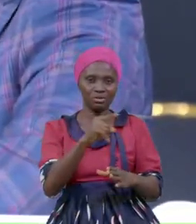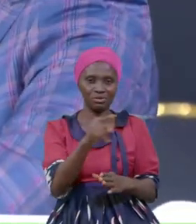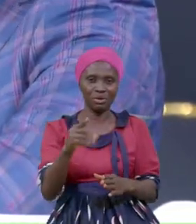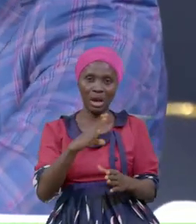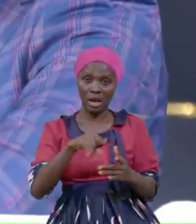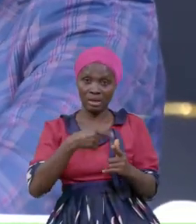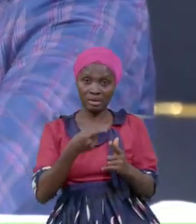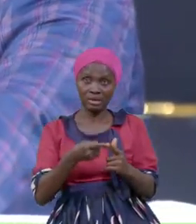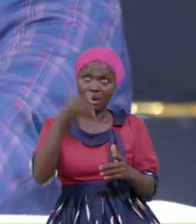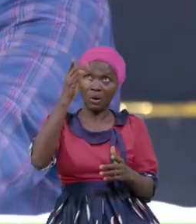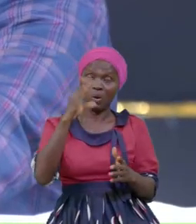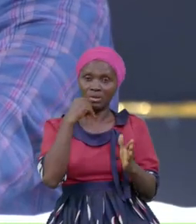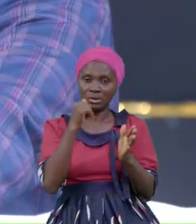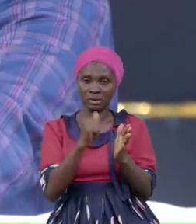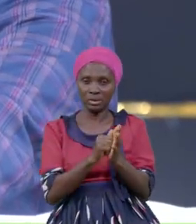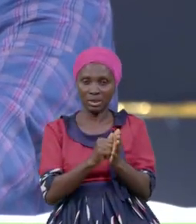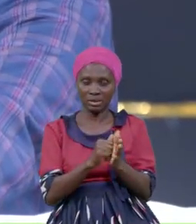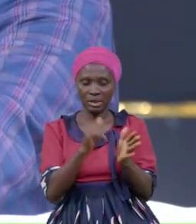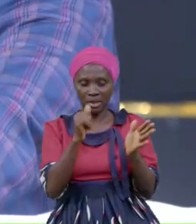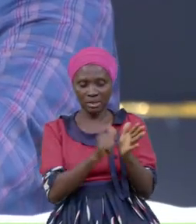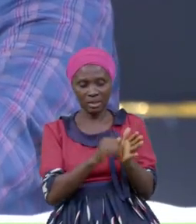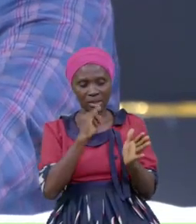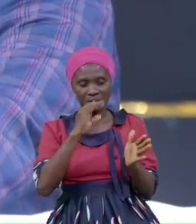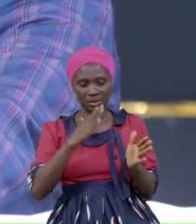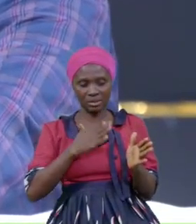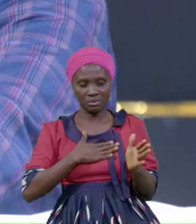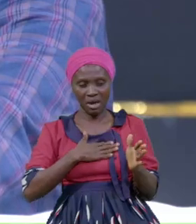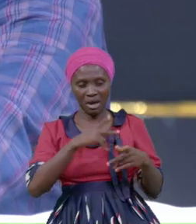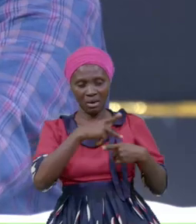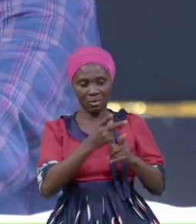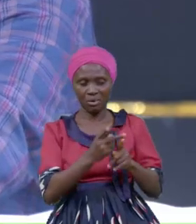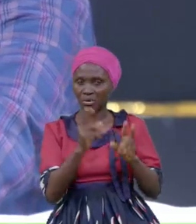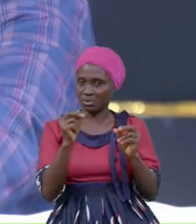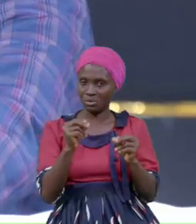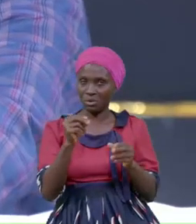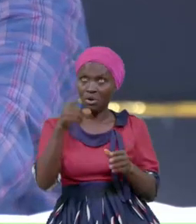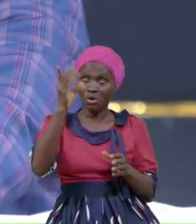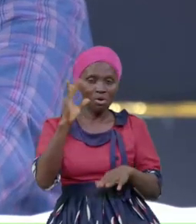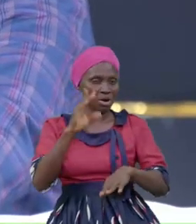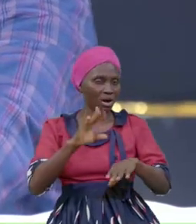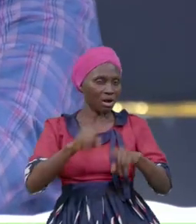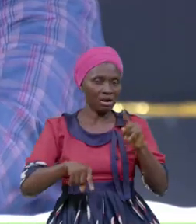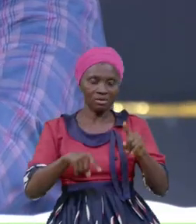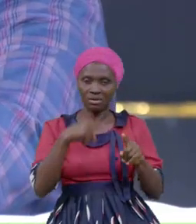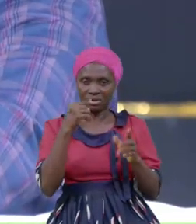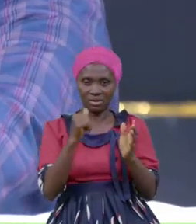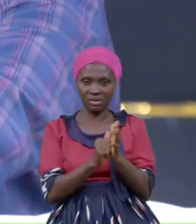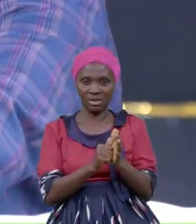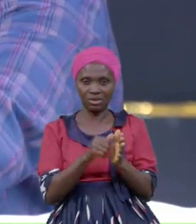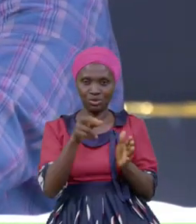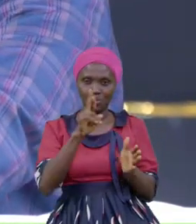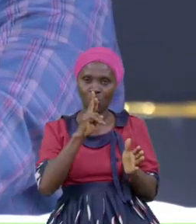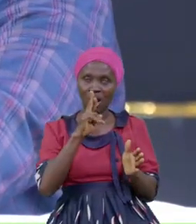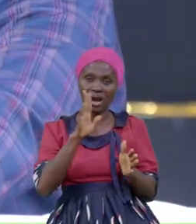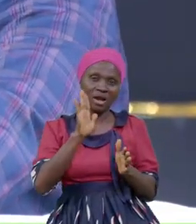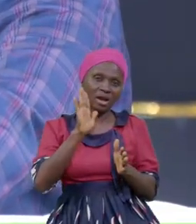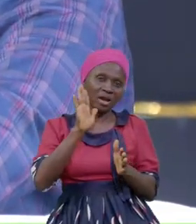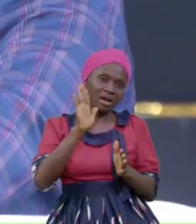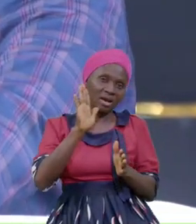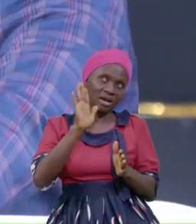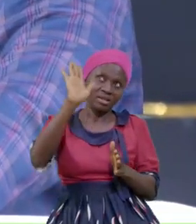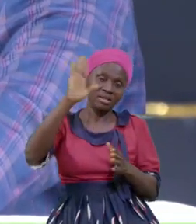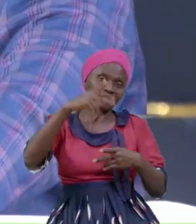my product. No, he can't say that. He won't say, that's my product. A man is dying of cancer.